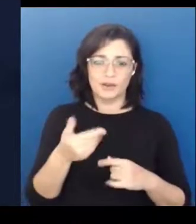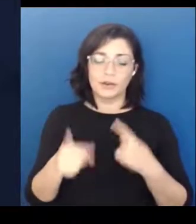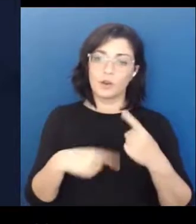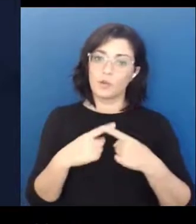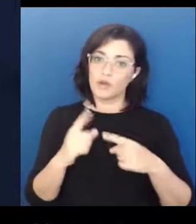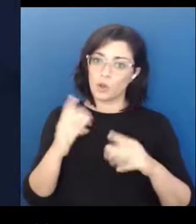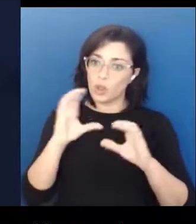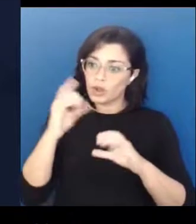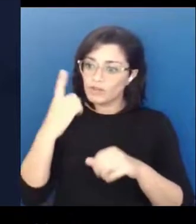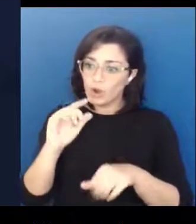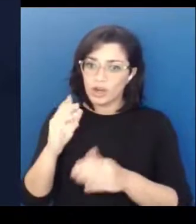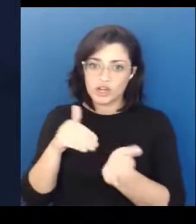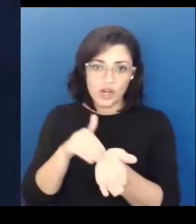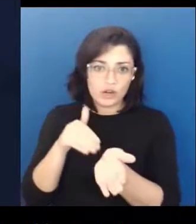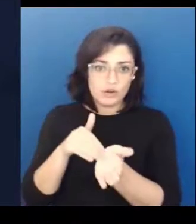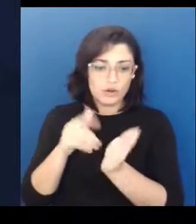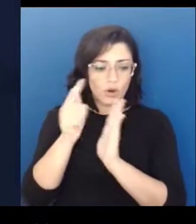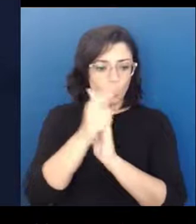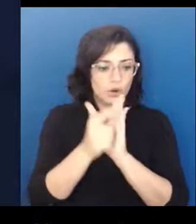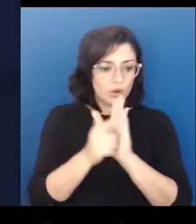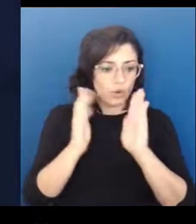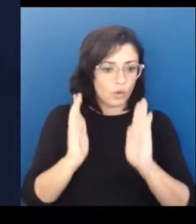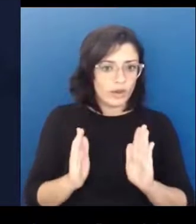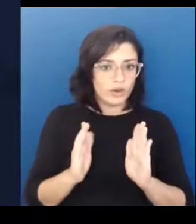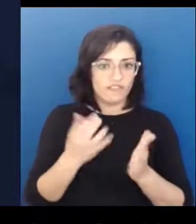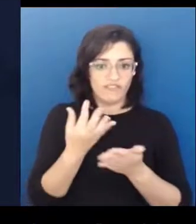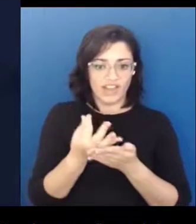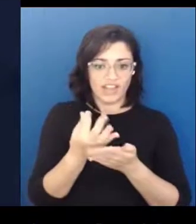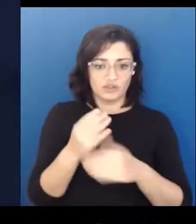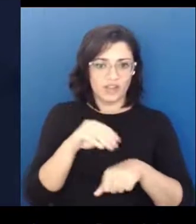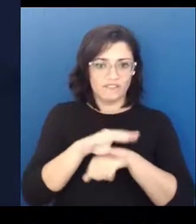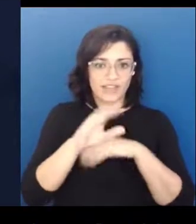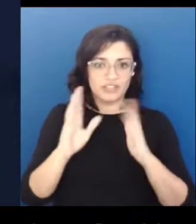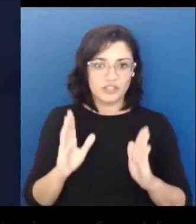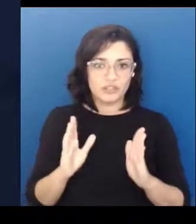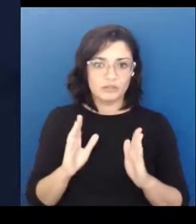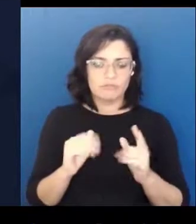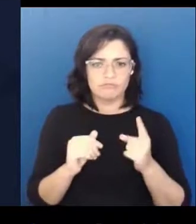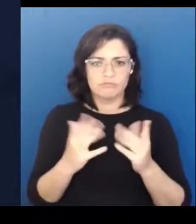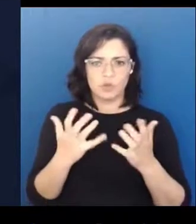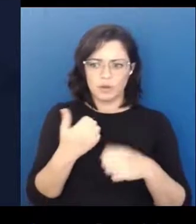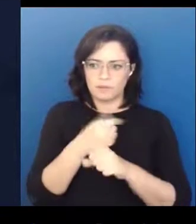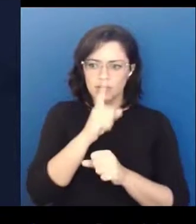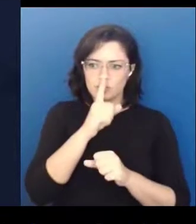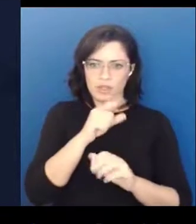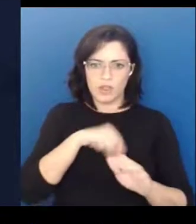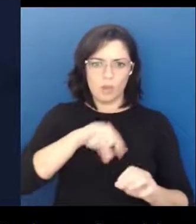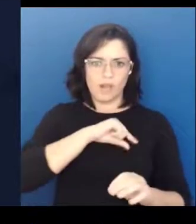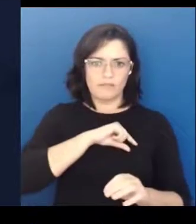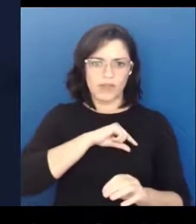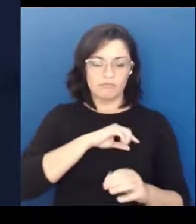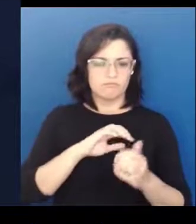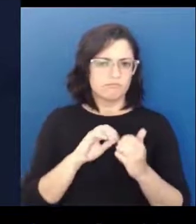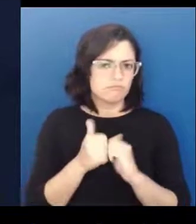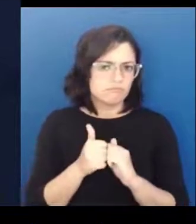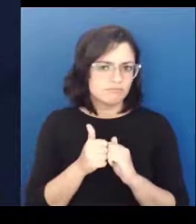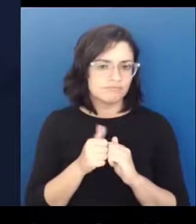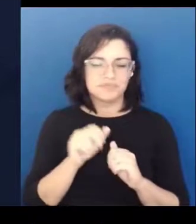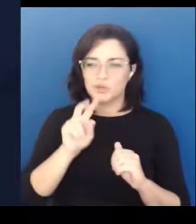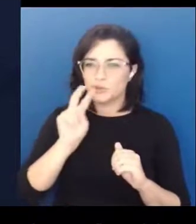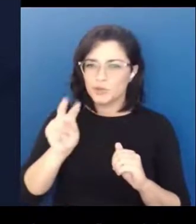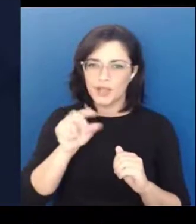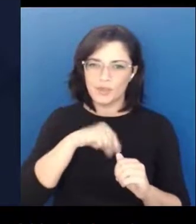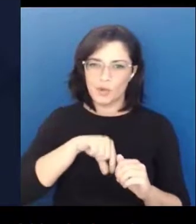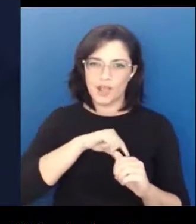financial advisor. You look to make sure they're qualified. And how do you do that? You look at their qualifications and